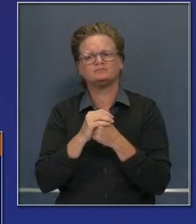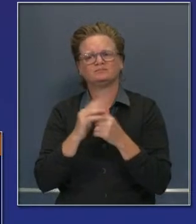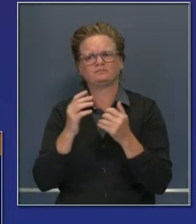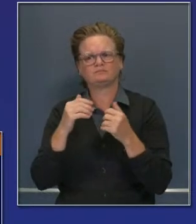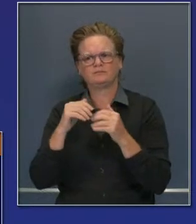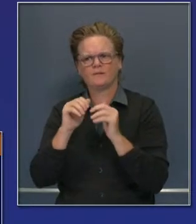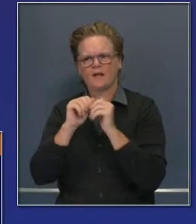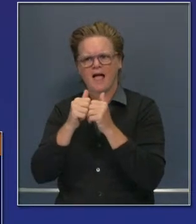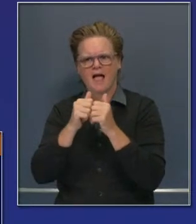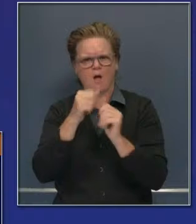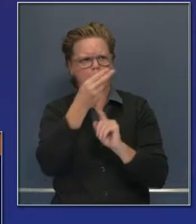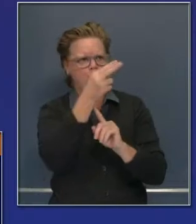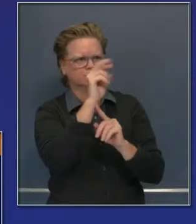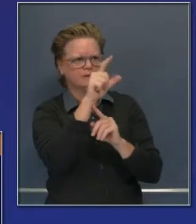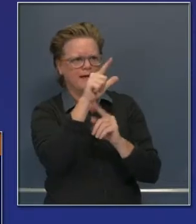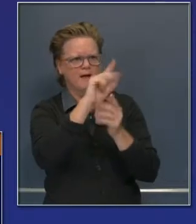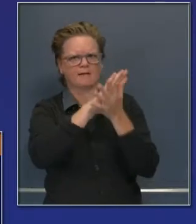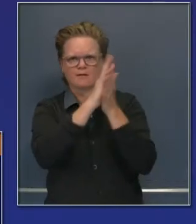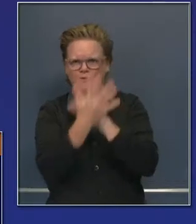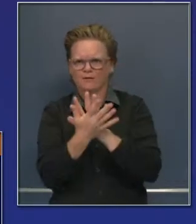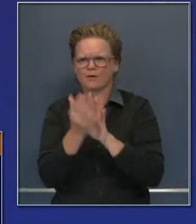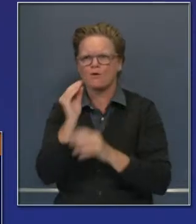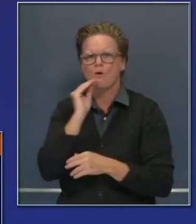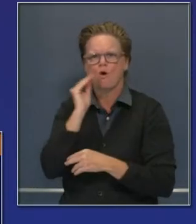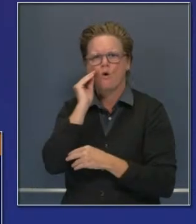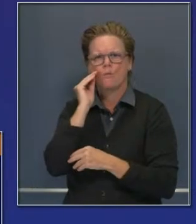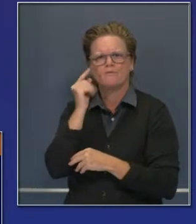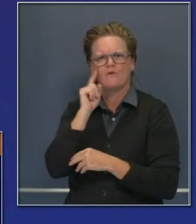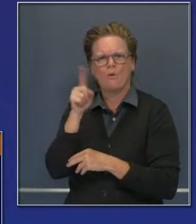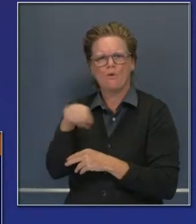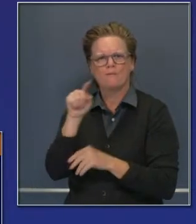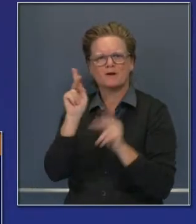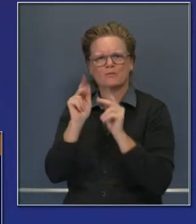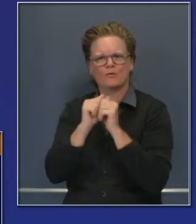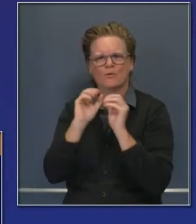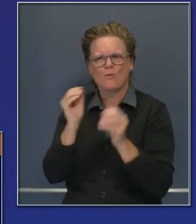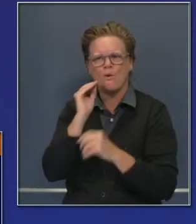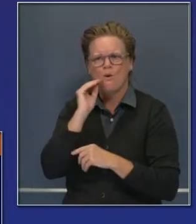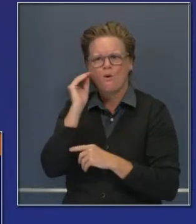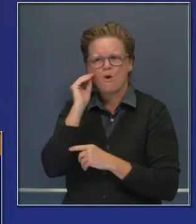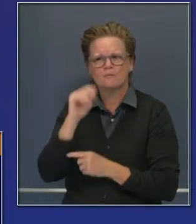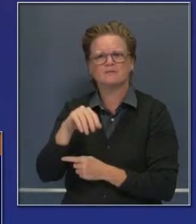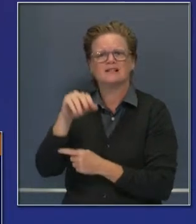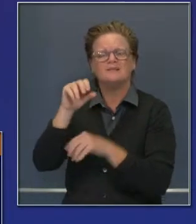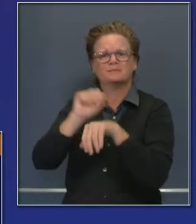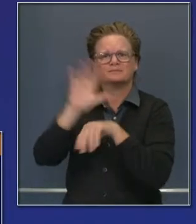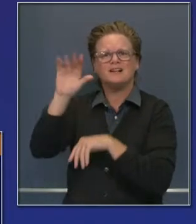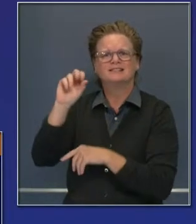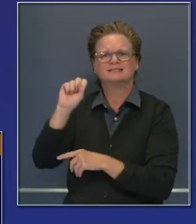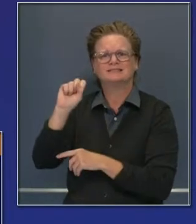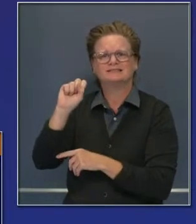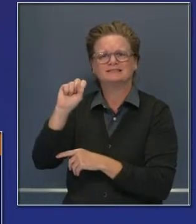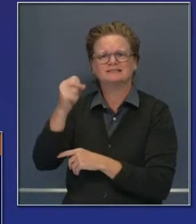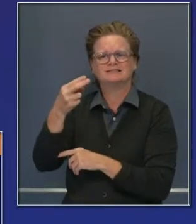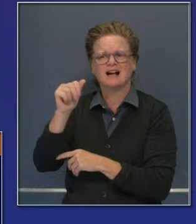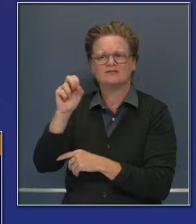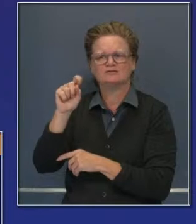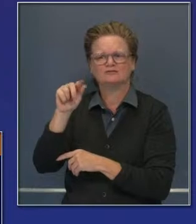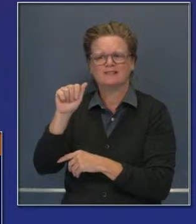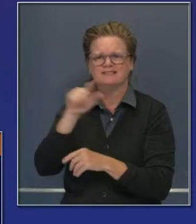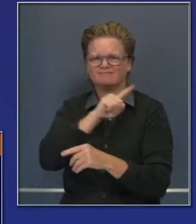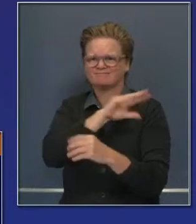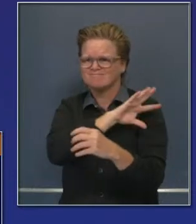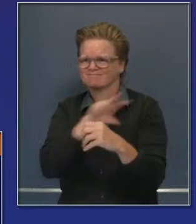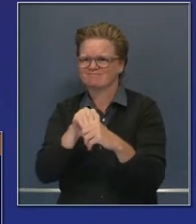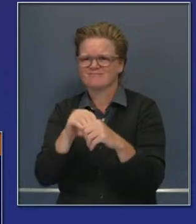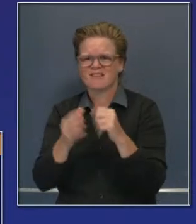Shasta County, trust me, some of these counties have not been part of our efforts of support in the past to support homeless efforts.